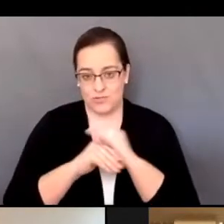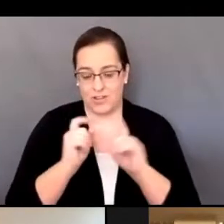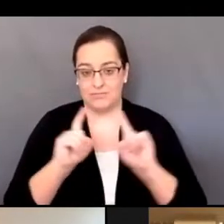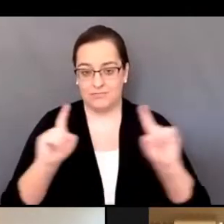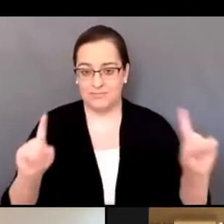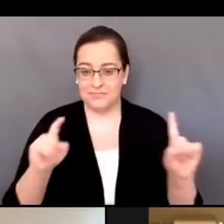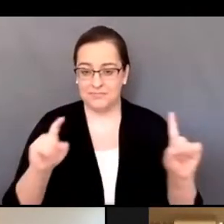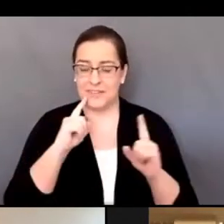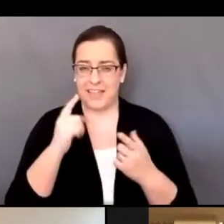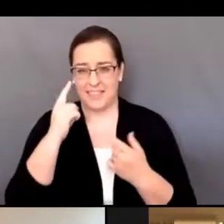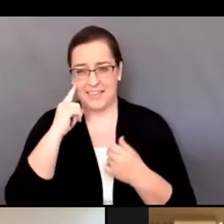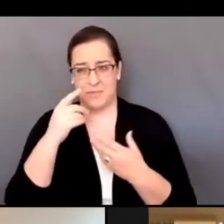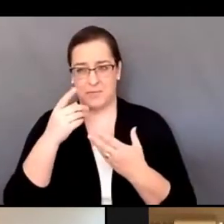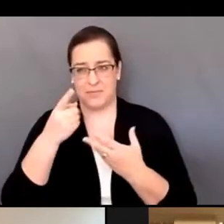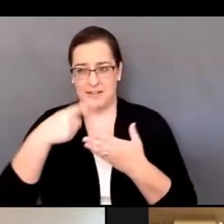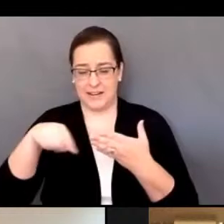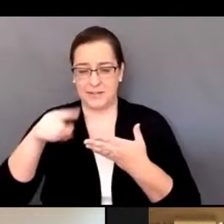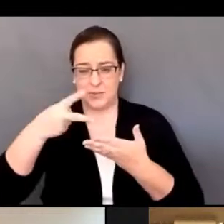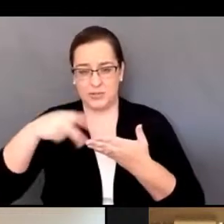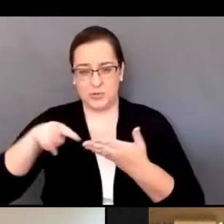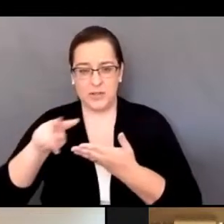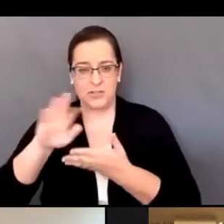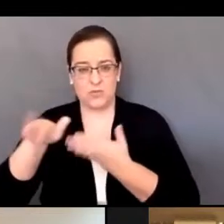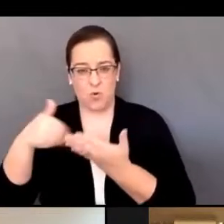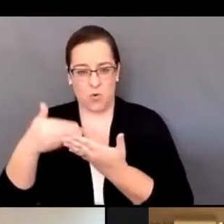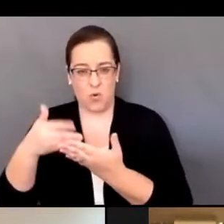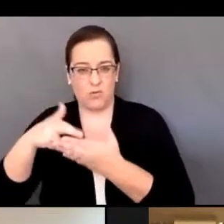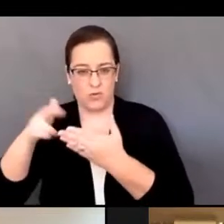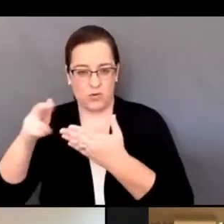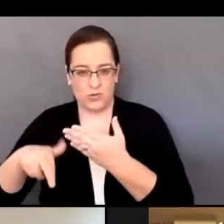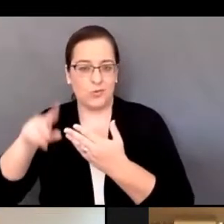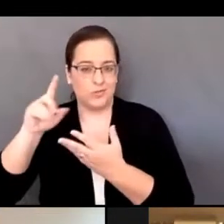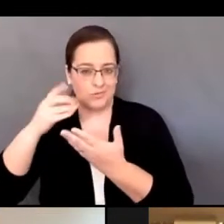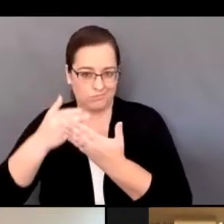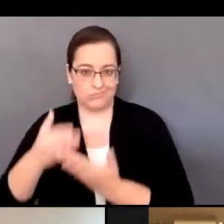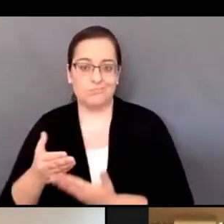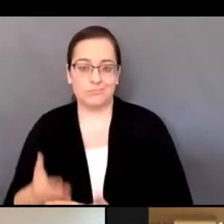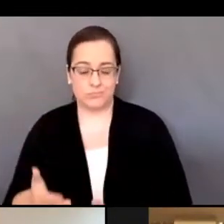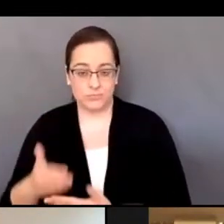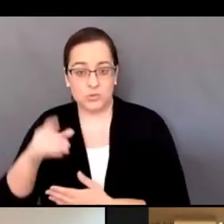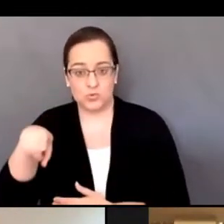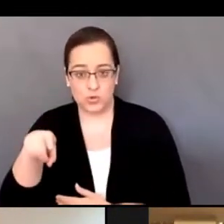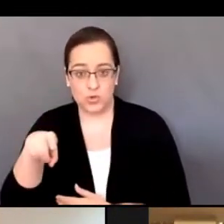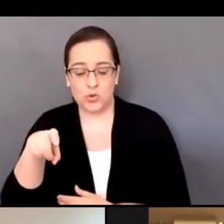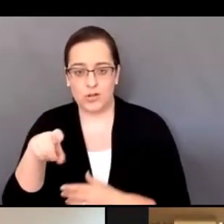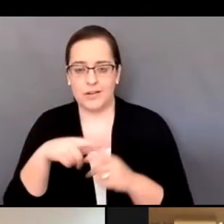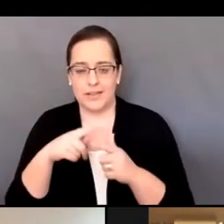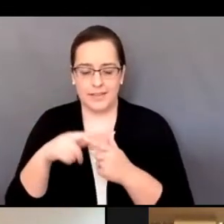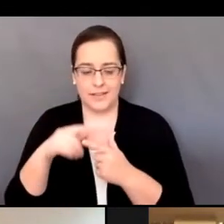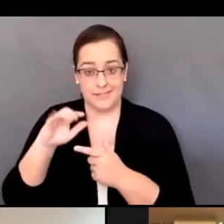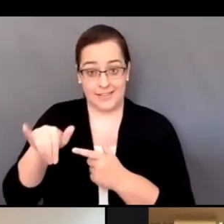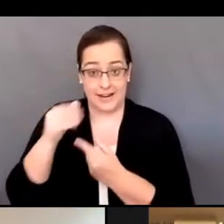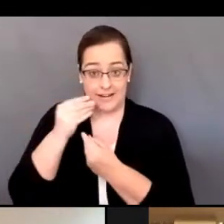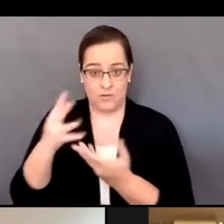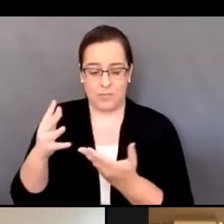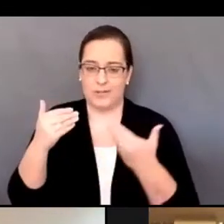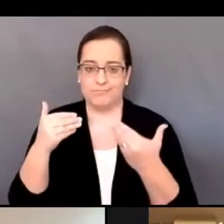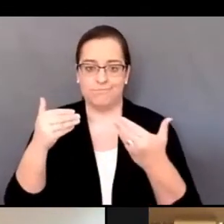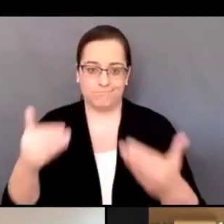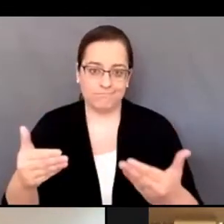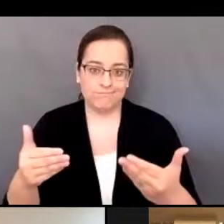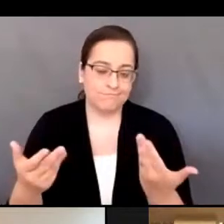in the next week or two, we'll have that information, and then it will just be moving forward with those prevention